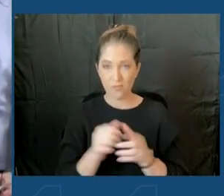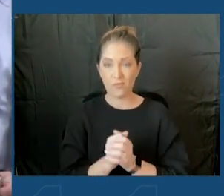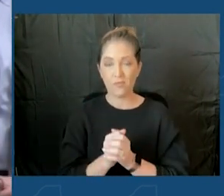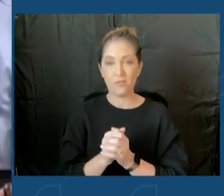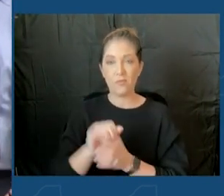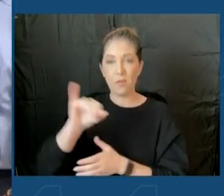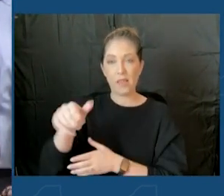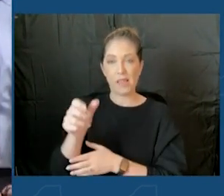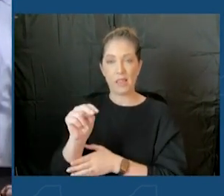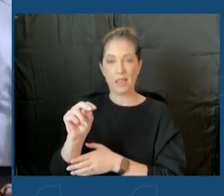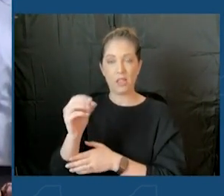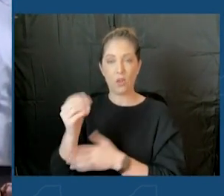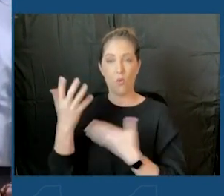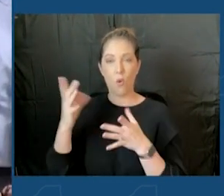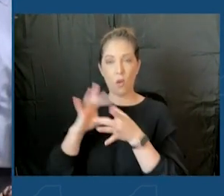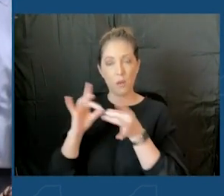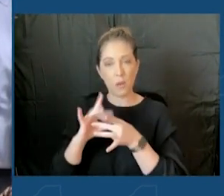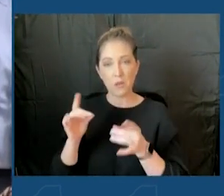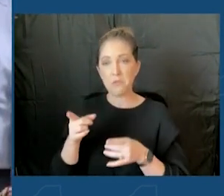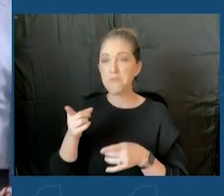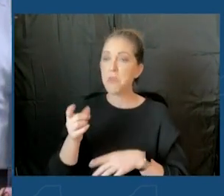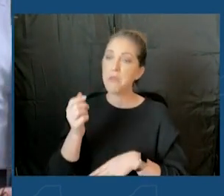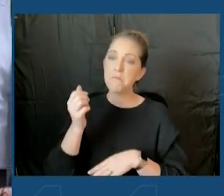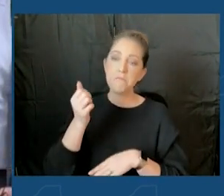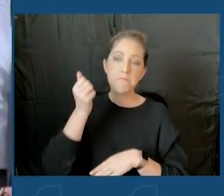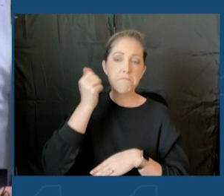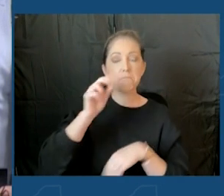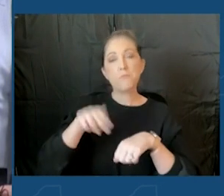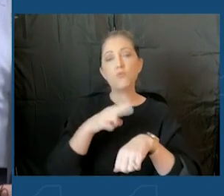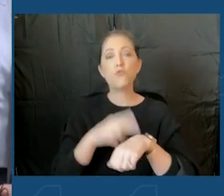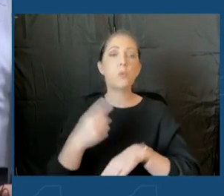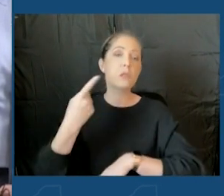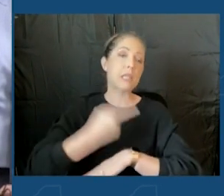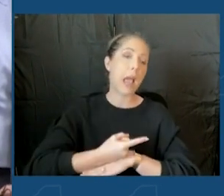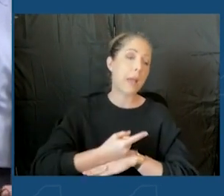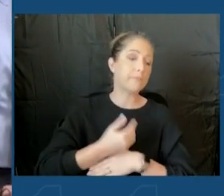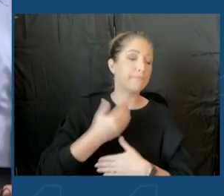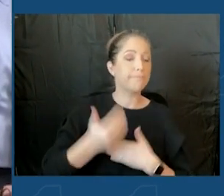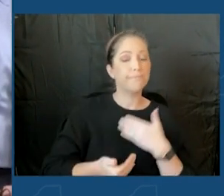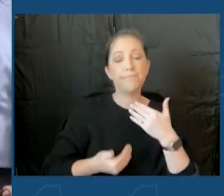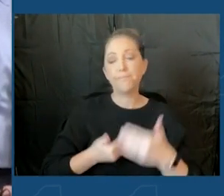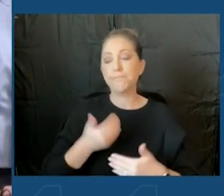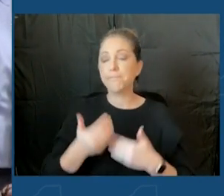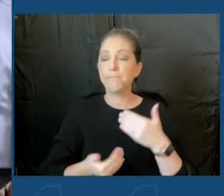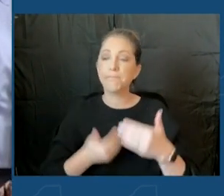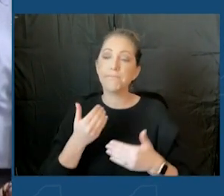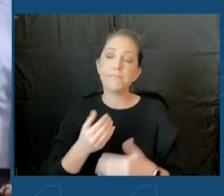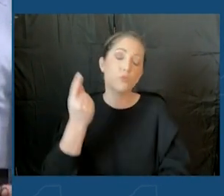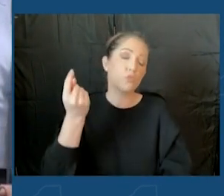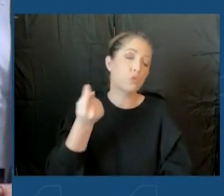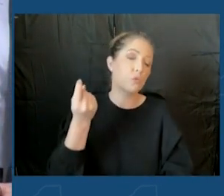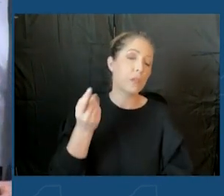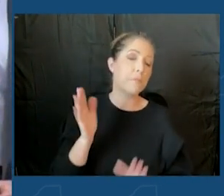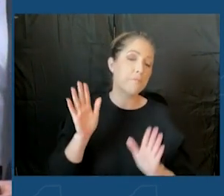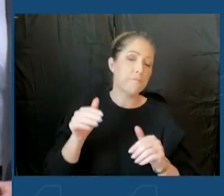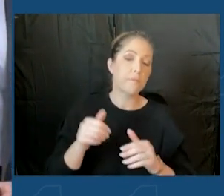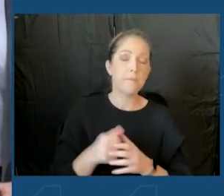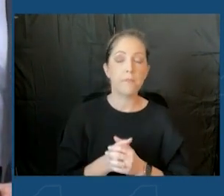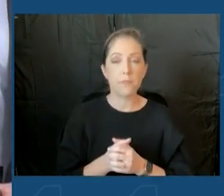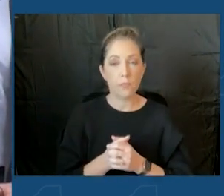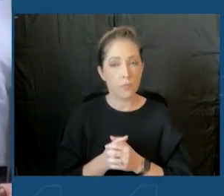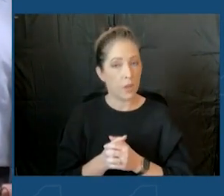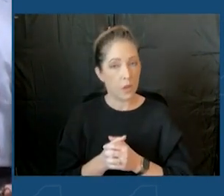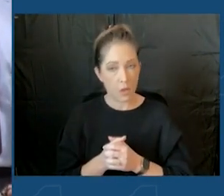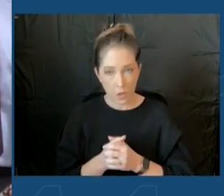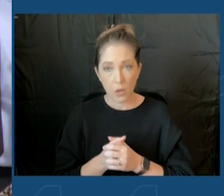mentioned, started out their normal days, thinking it was going to be just an ordinary Tuesday. And you